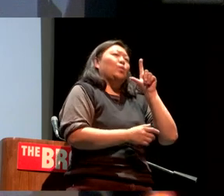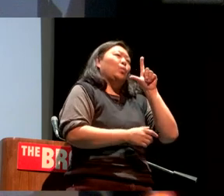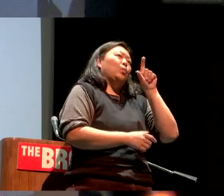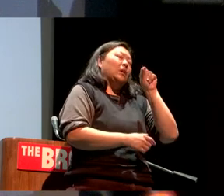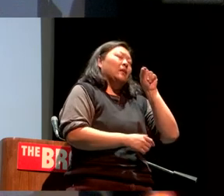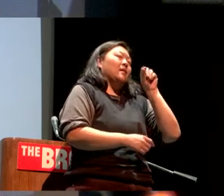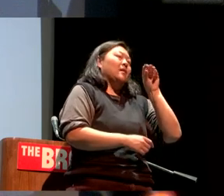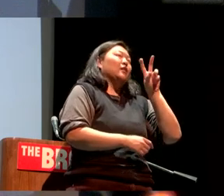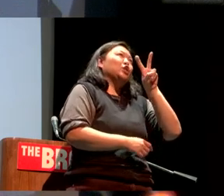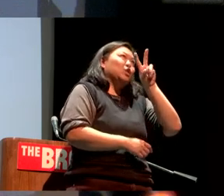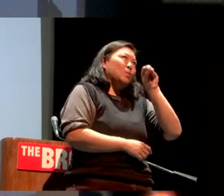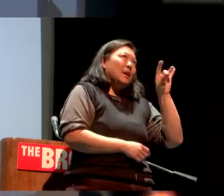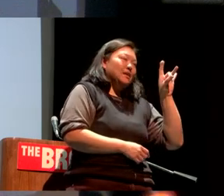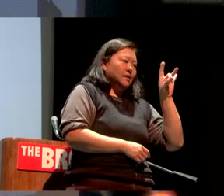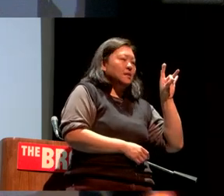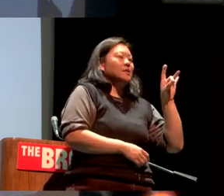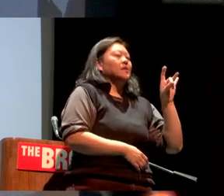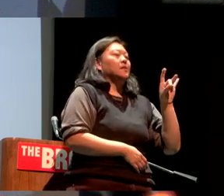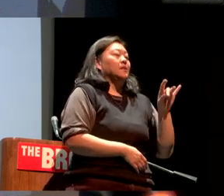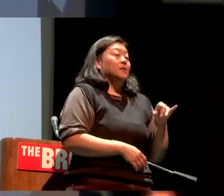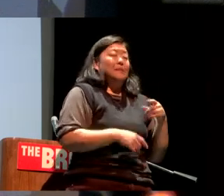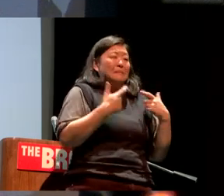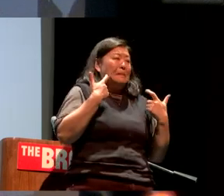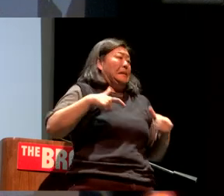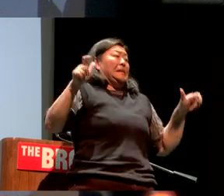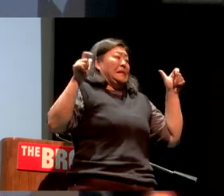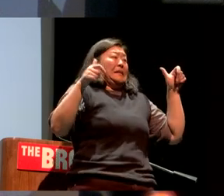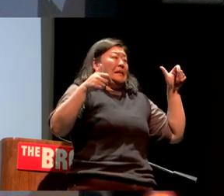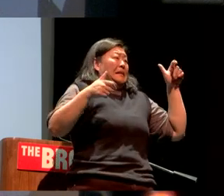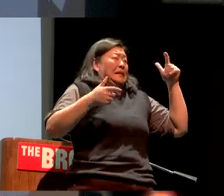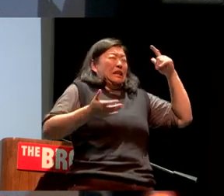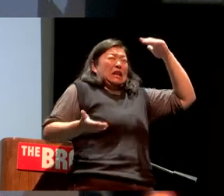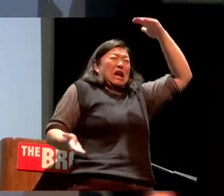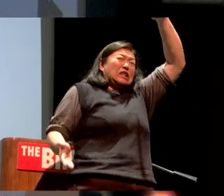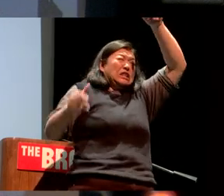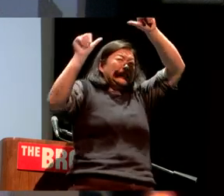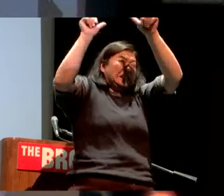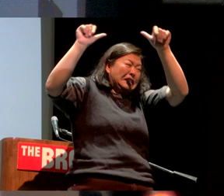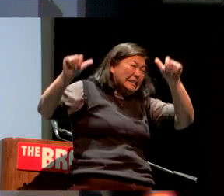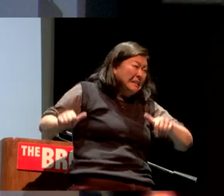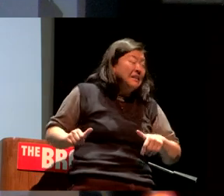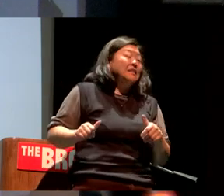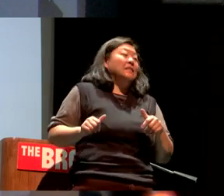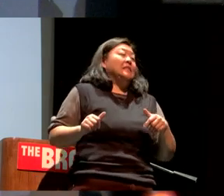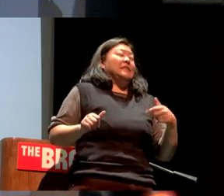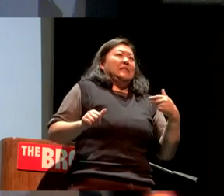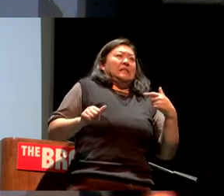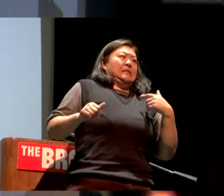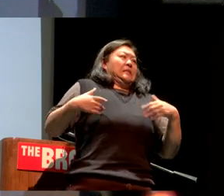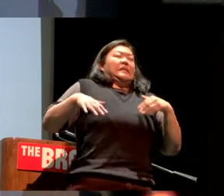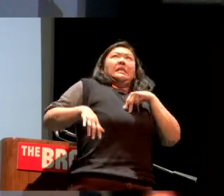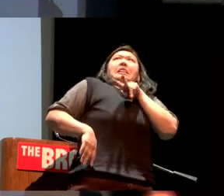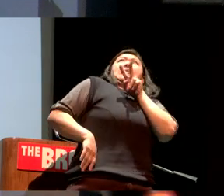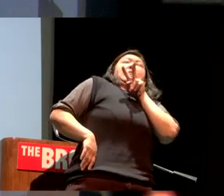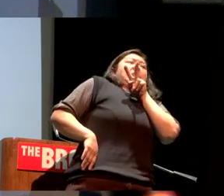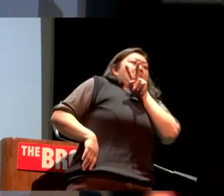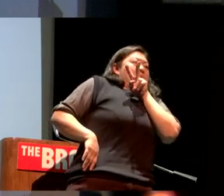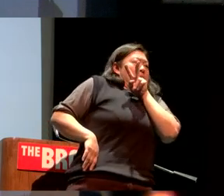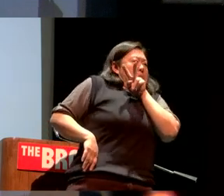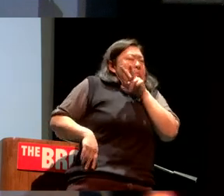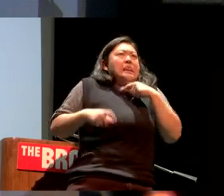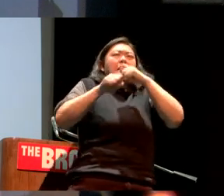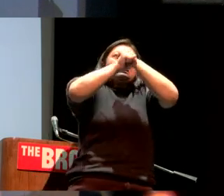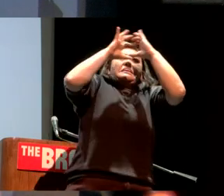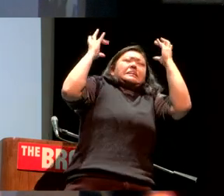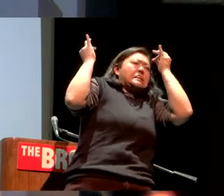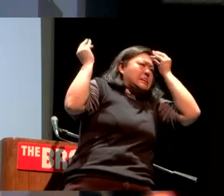about, you know, 3D CZ. It looks like a kind of my dream, you know, of the